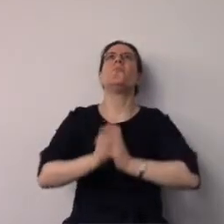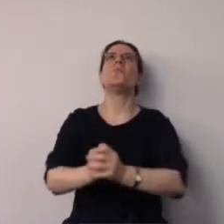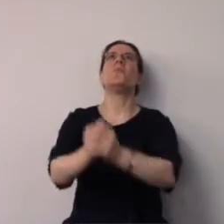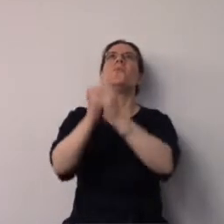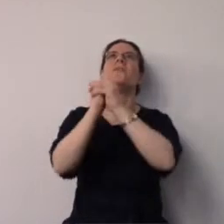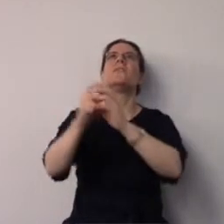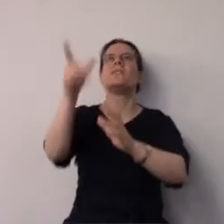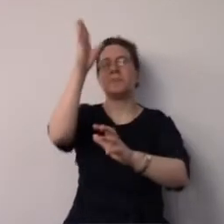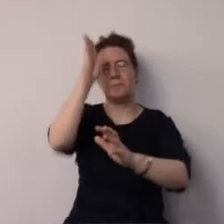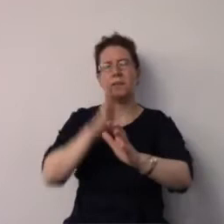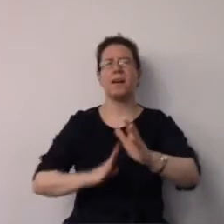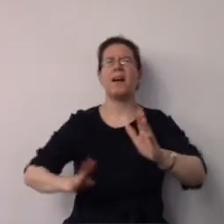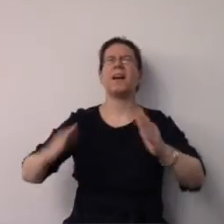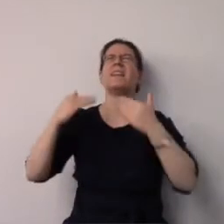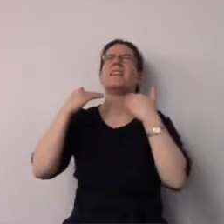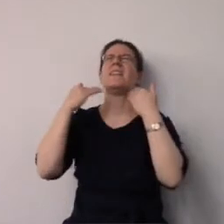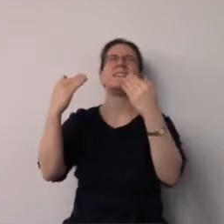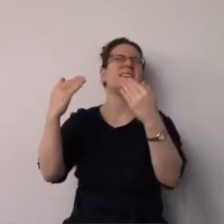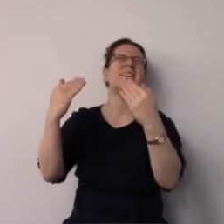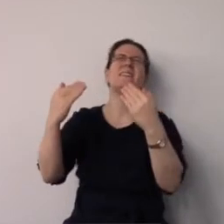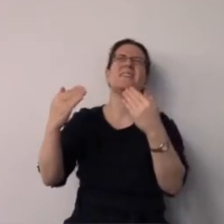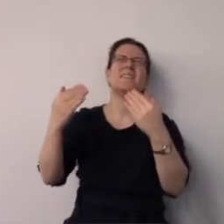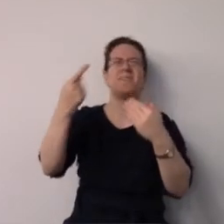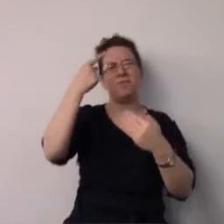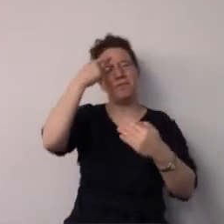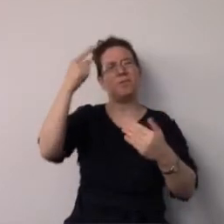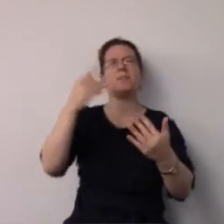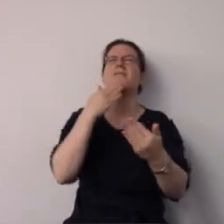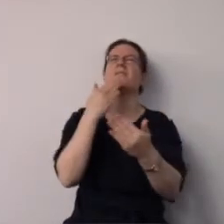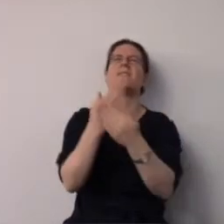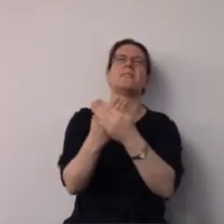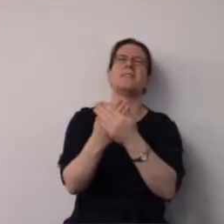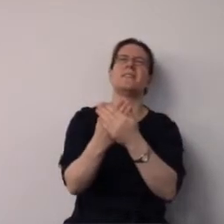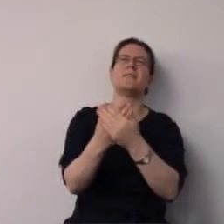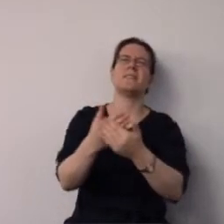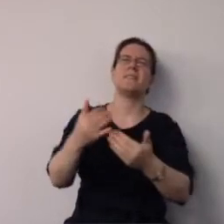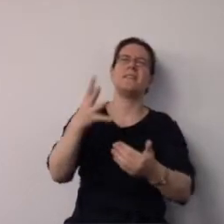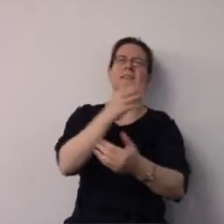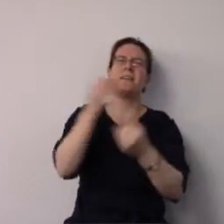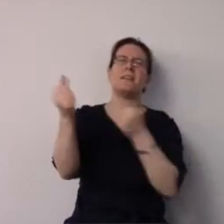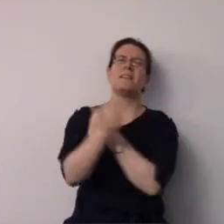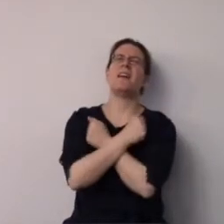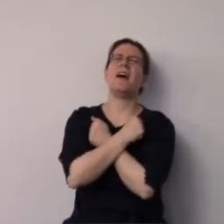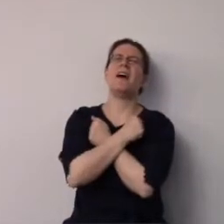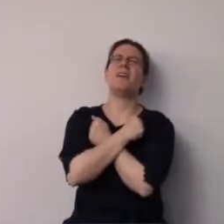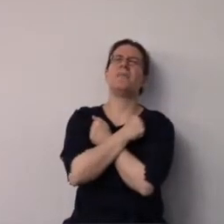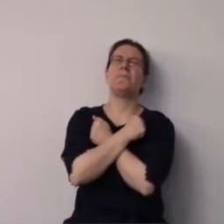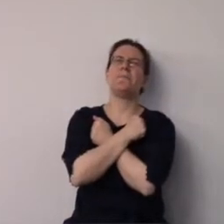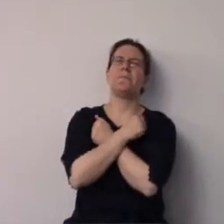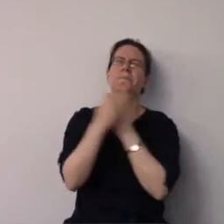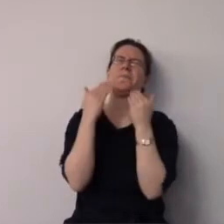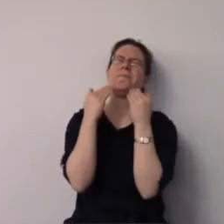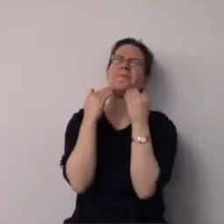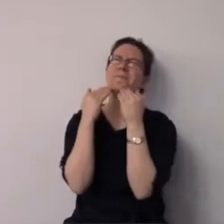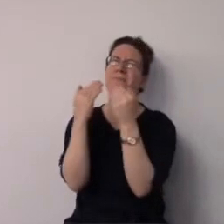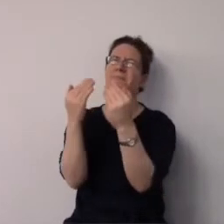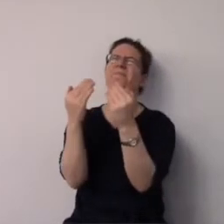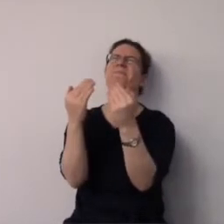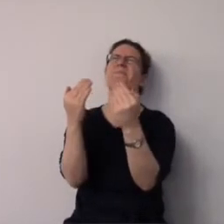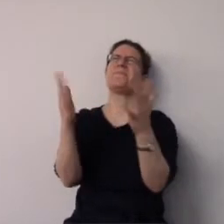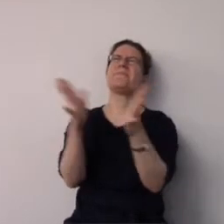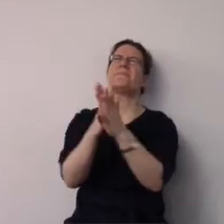God fills you with His Spirit. The Bible says you are sealed with the Holy Spirit of